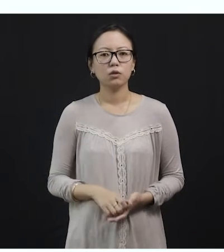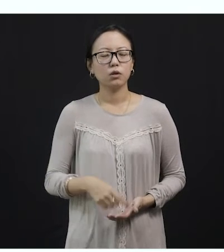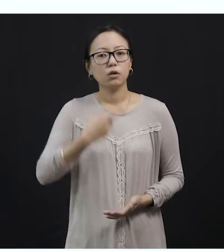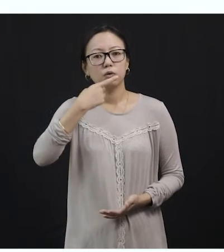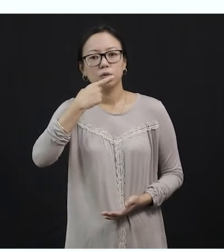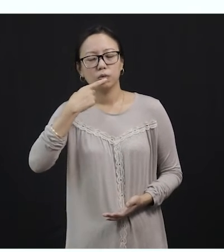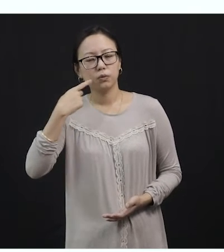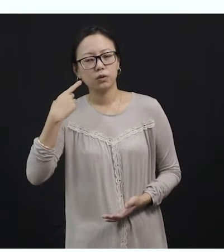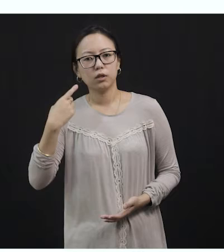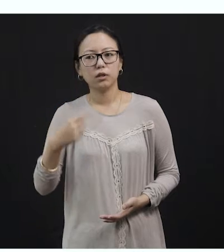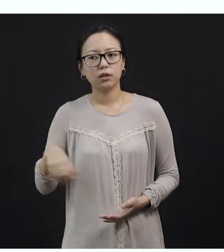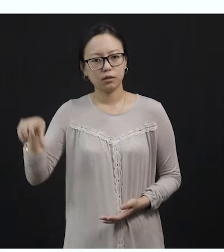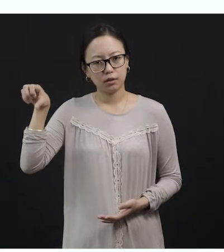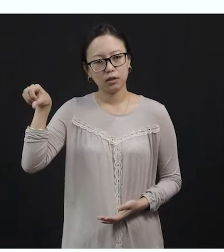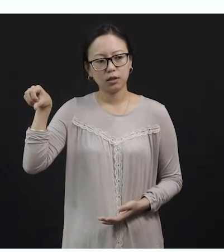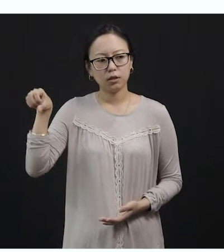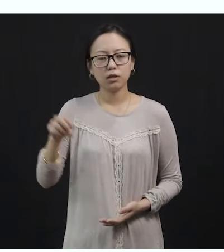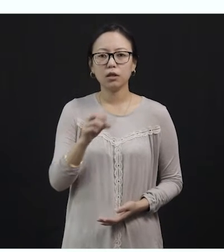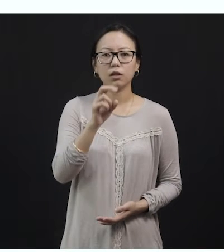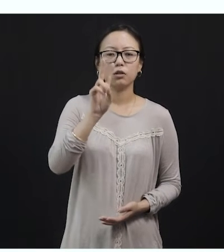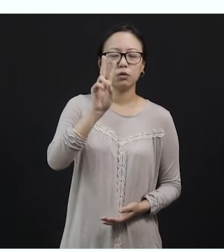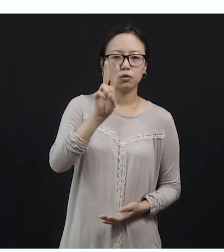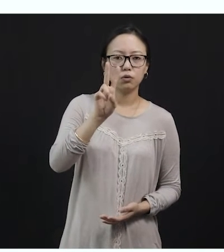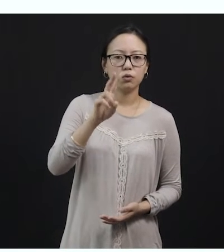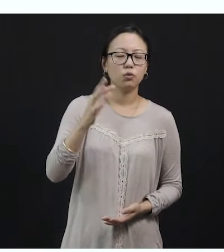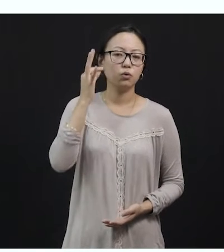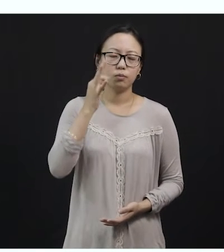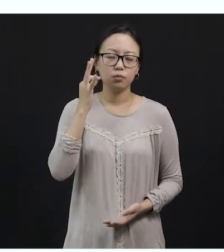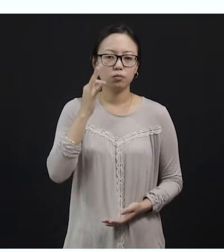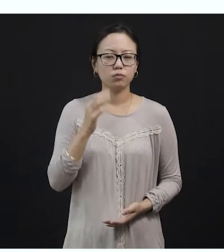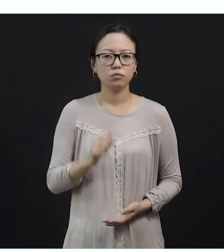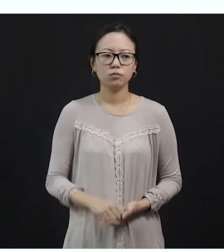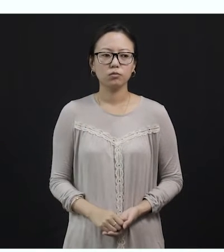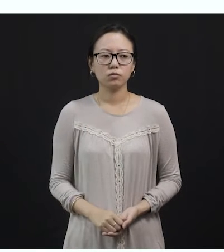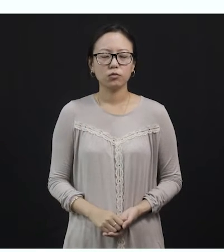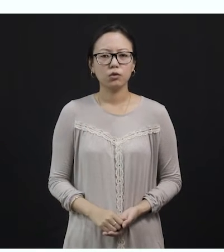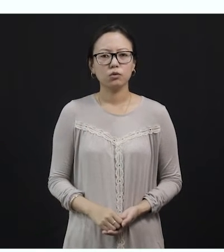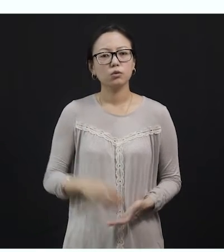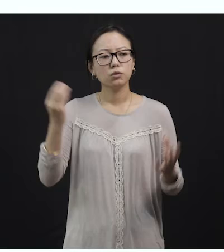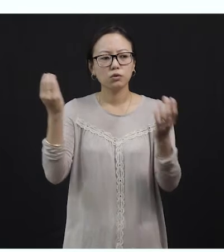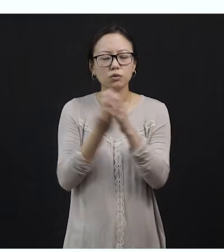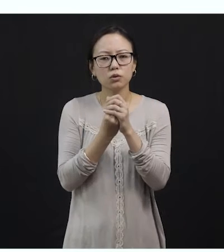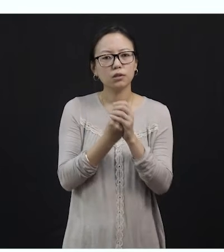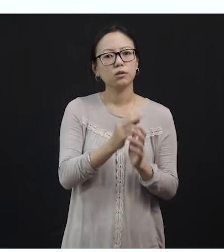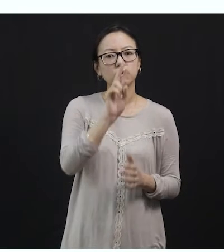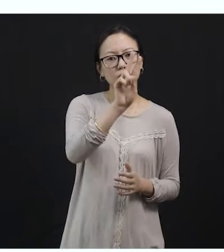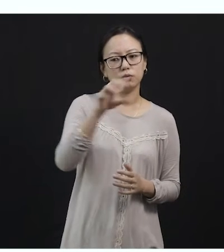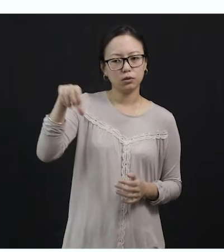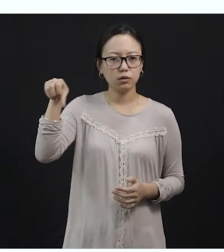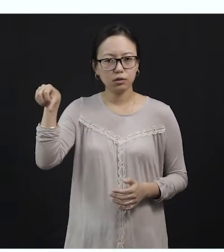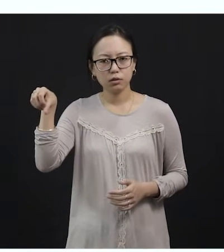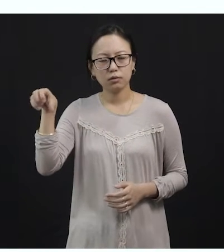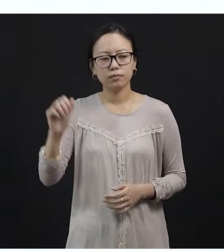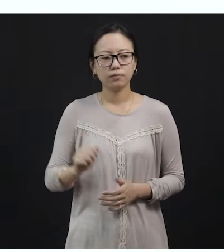So we have 2 blue strips and 9 red strips. That is equal to 29.